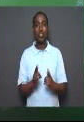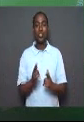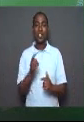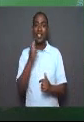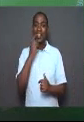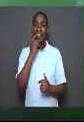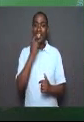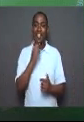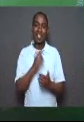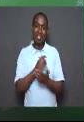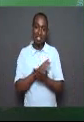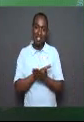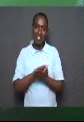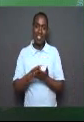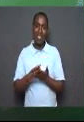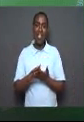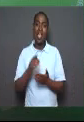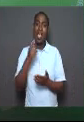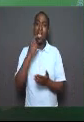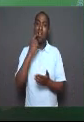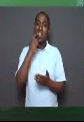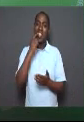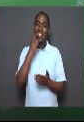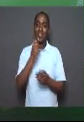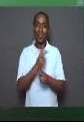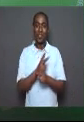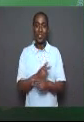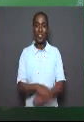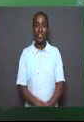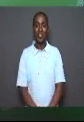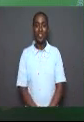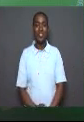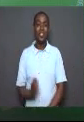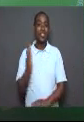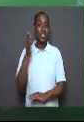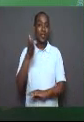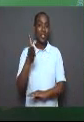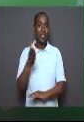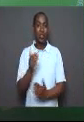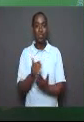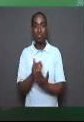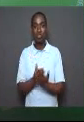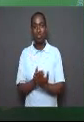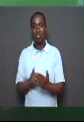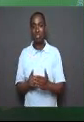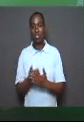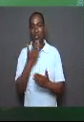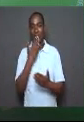cleanliness of our mouths and teeth. Until